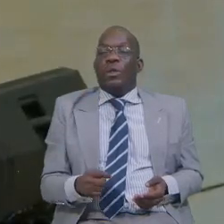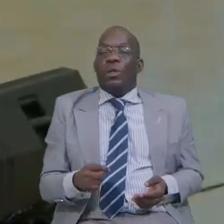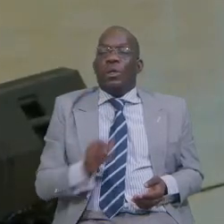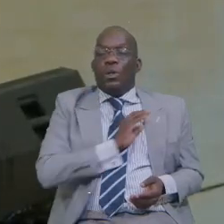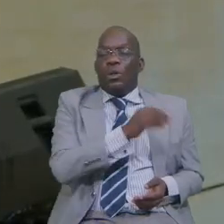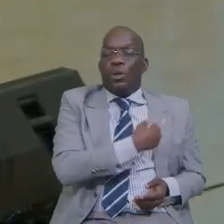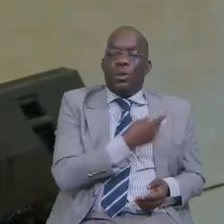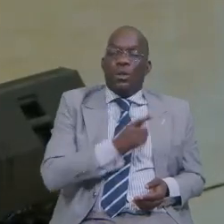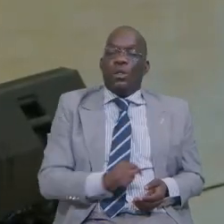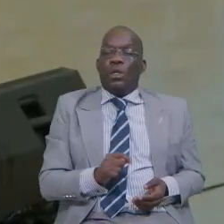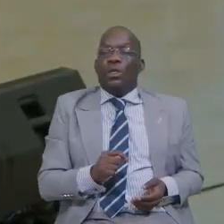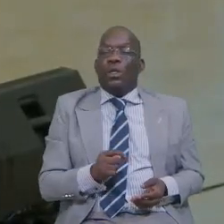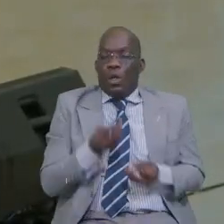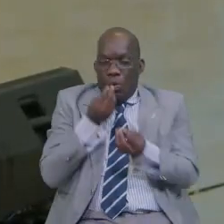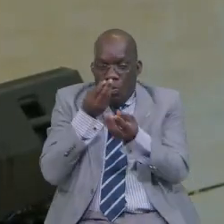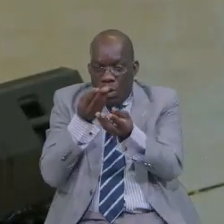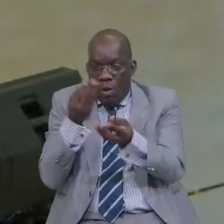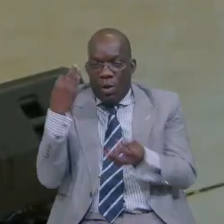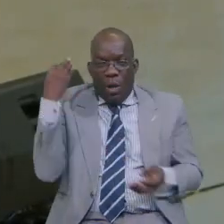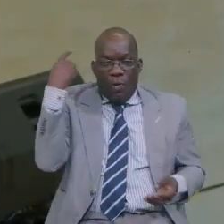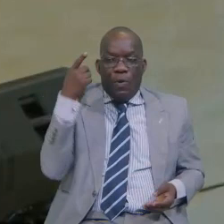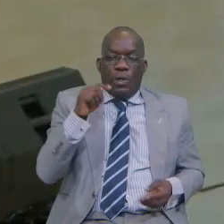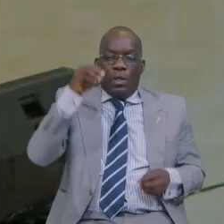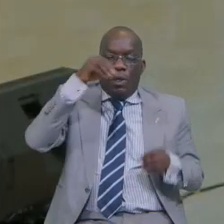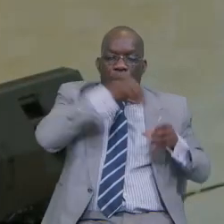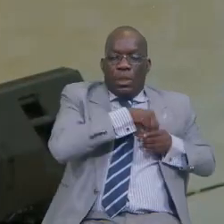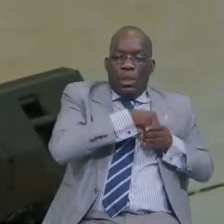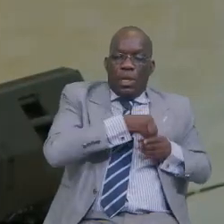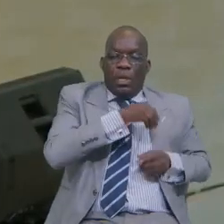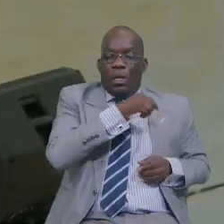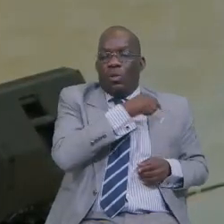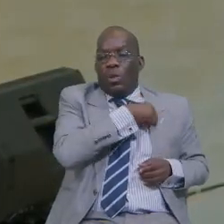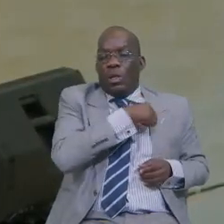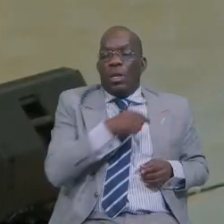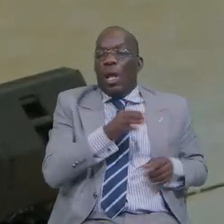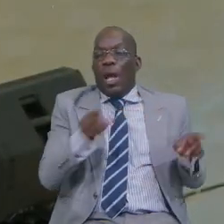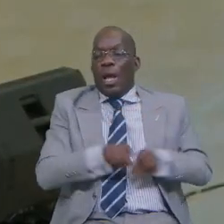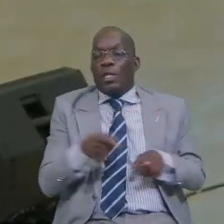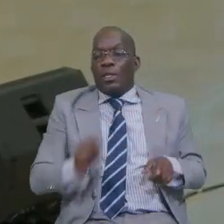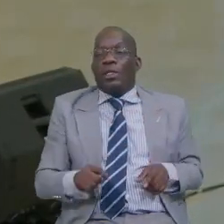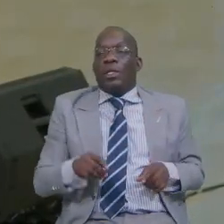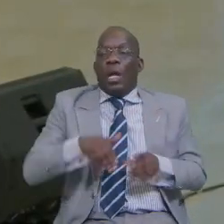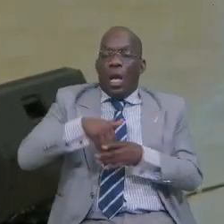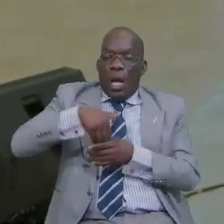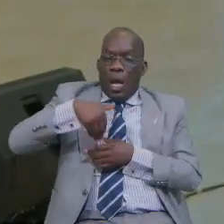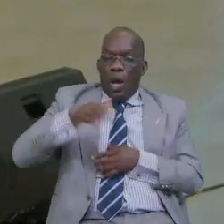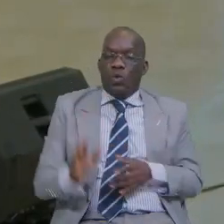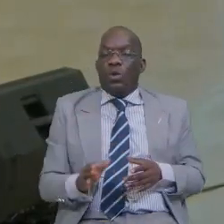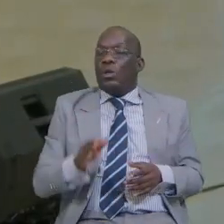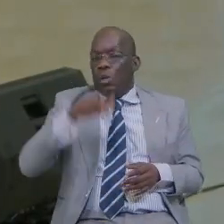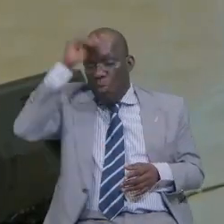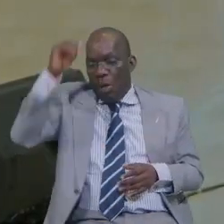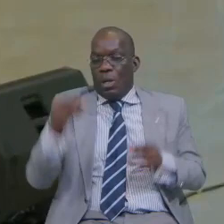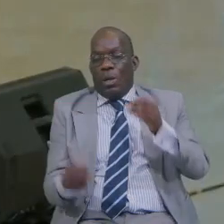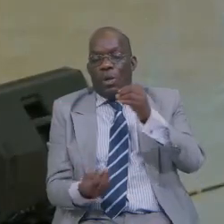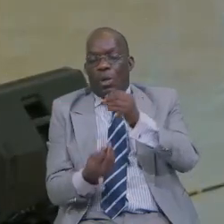the inner man. And so as the outward man is growing, because we feed the